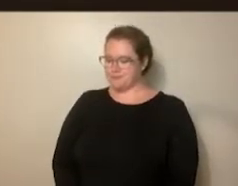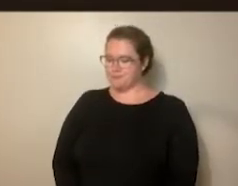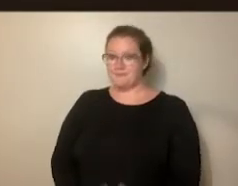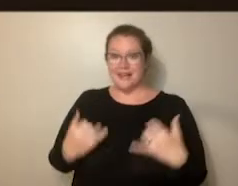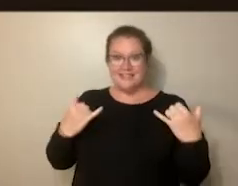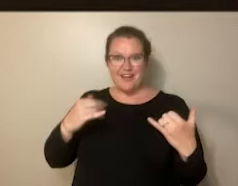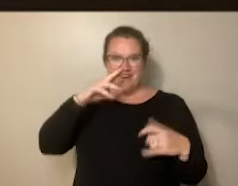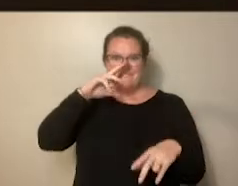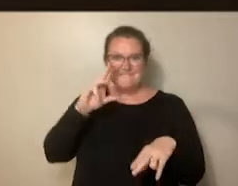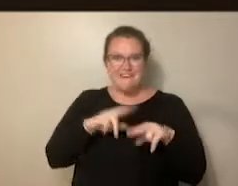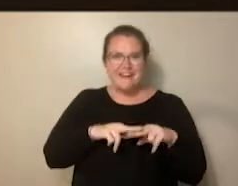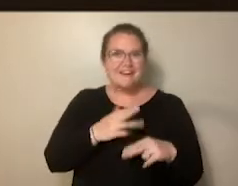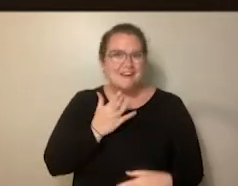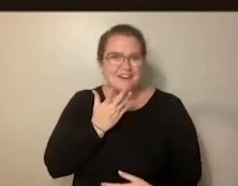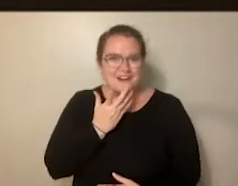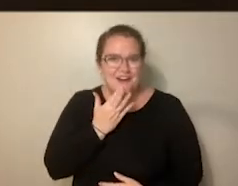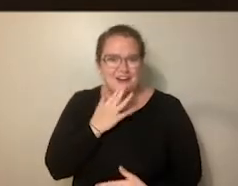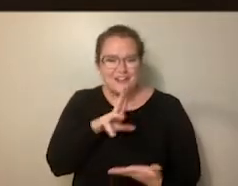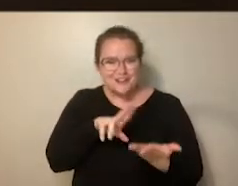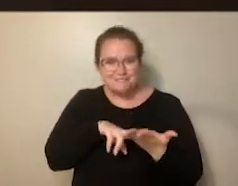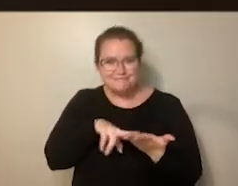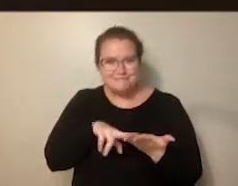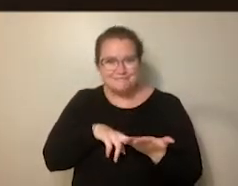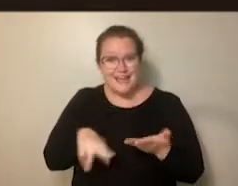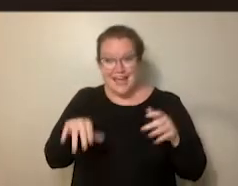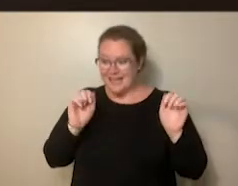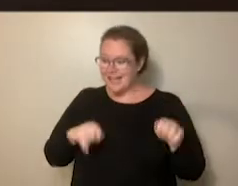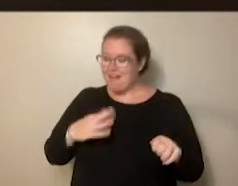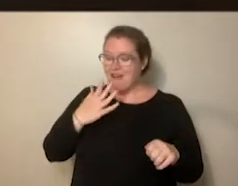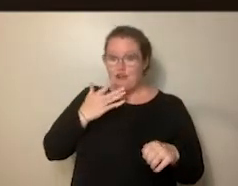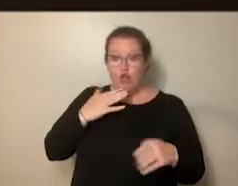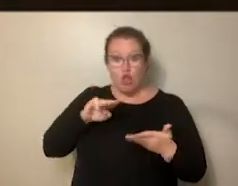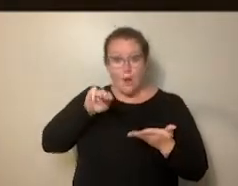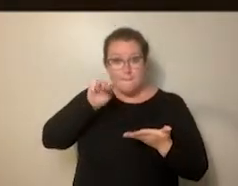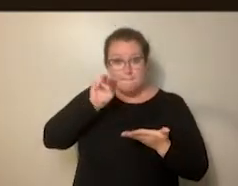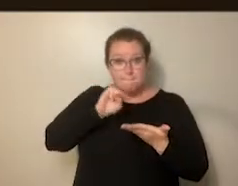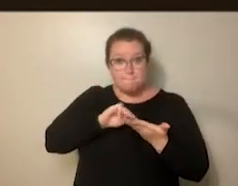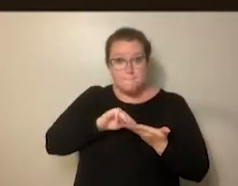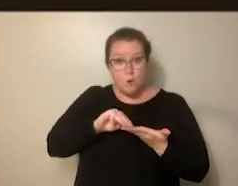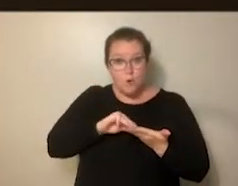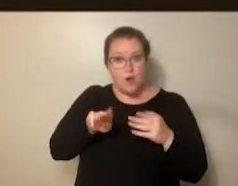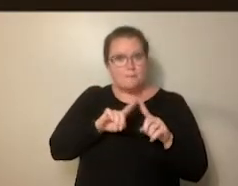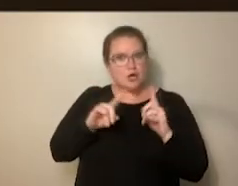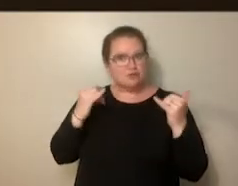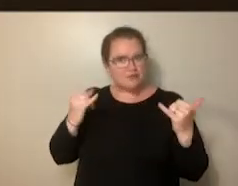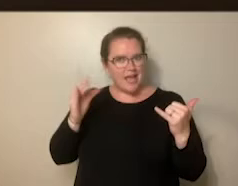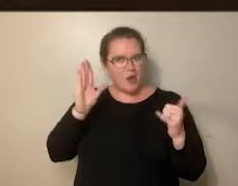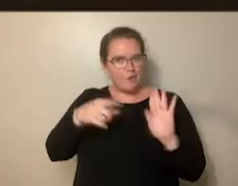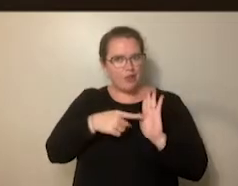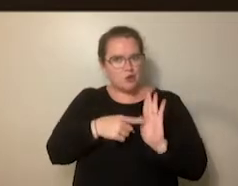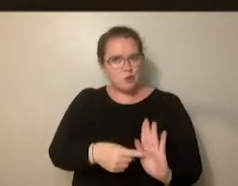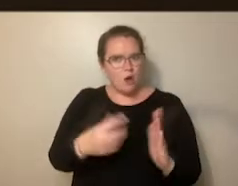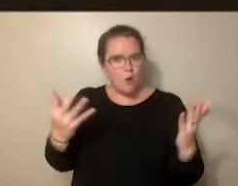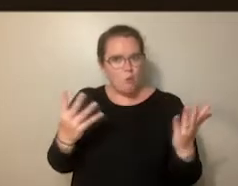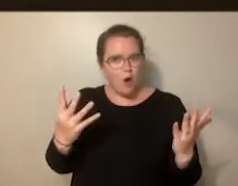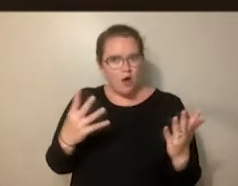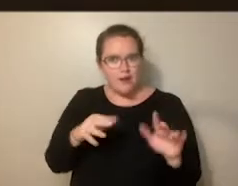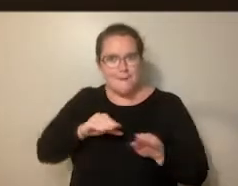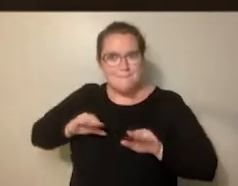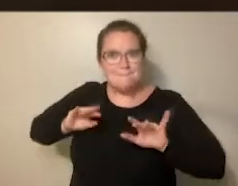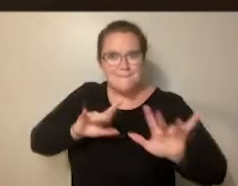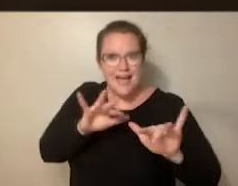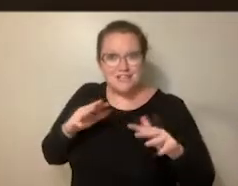fun part, coloring it. I could color it with markers, but today I'm going to actually show you an art magic